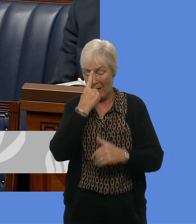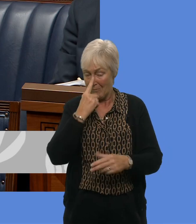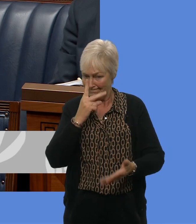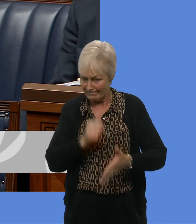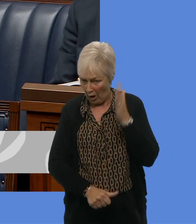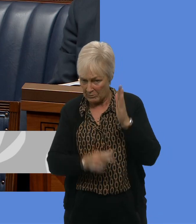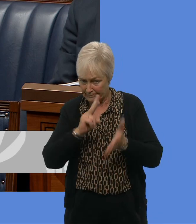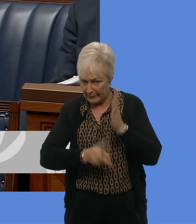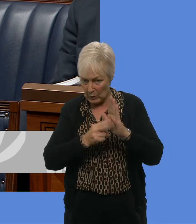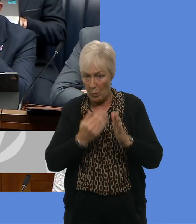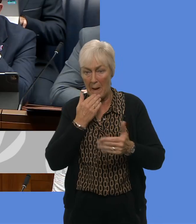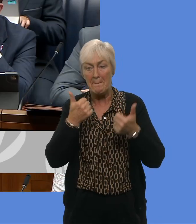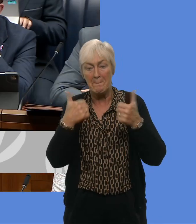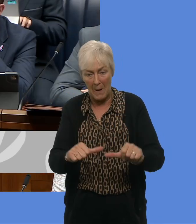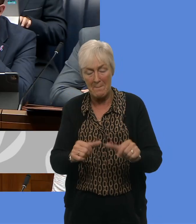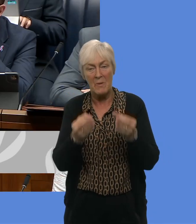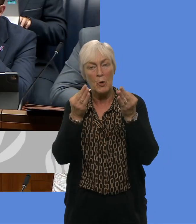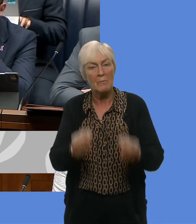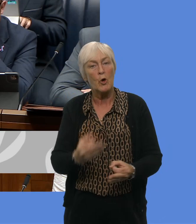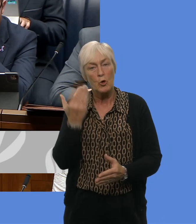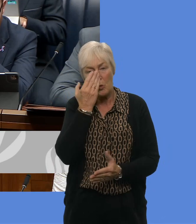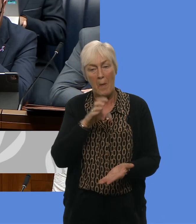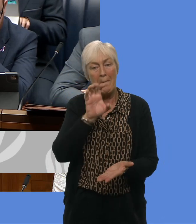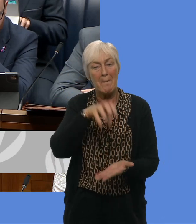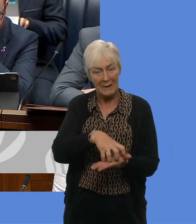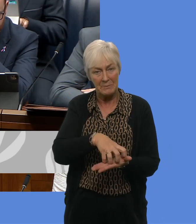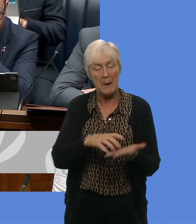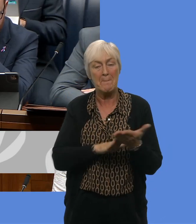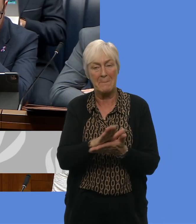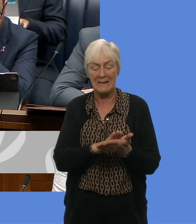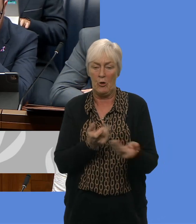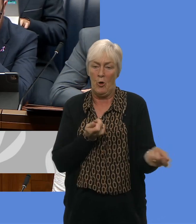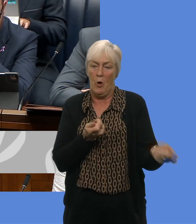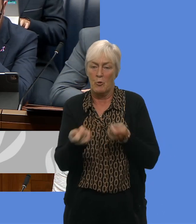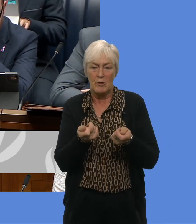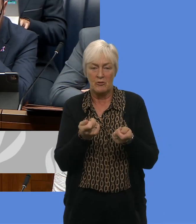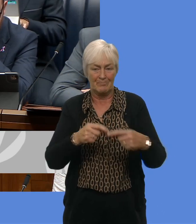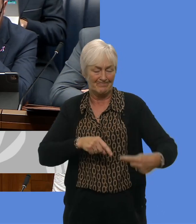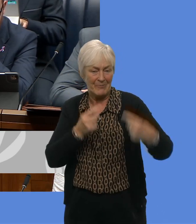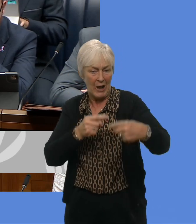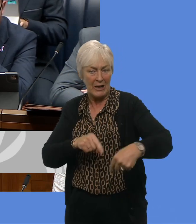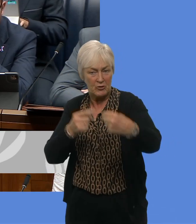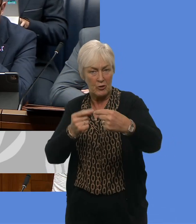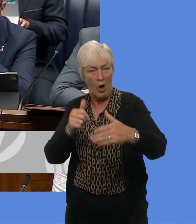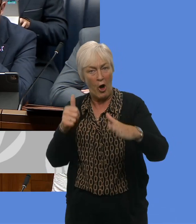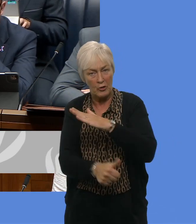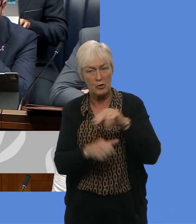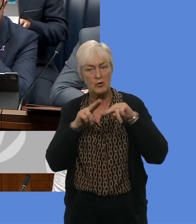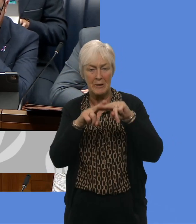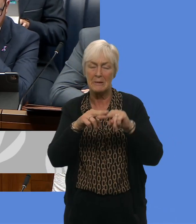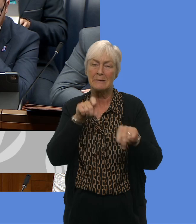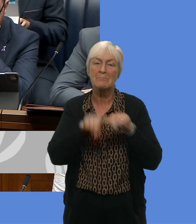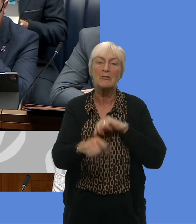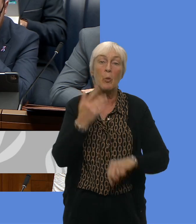school placement has been confirmed, and this can present operational challenges in the management of transport provision at the start of the school